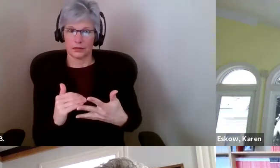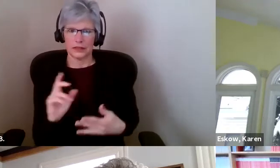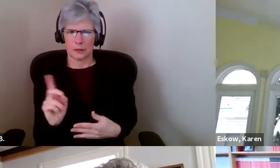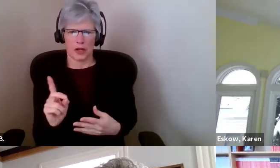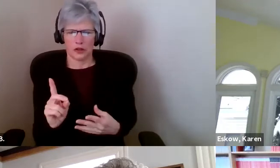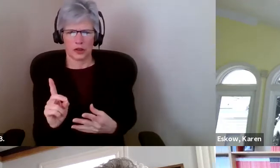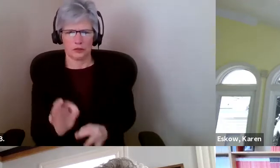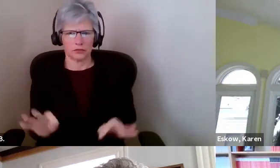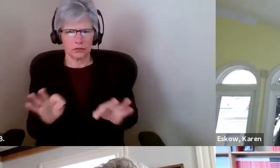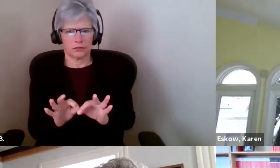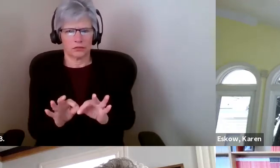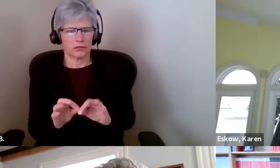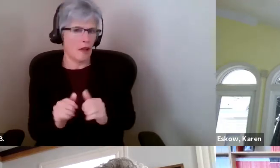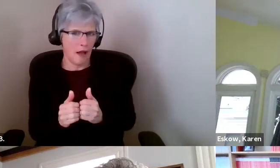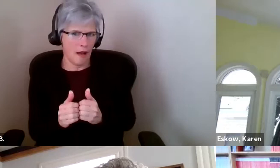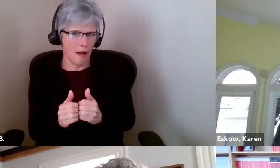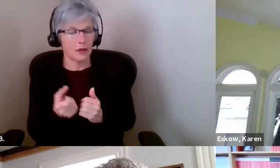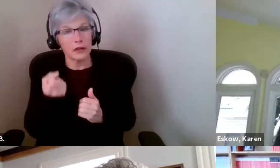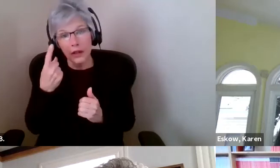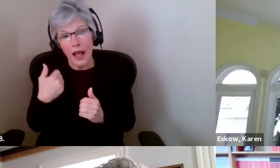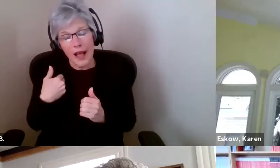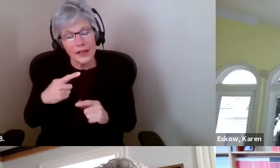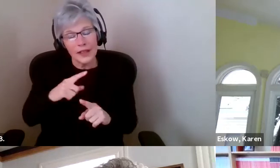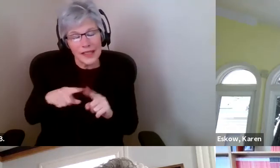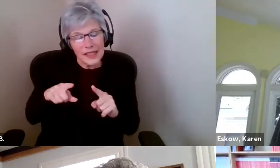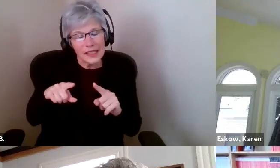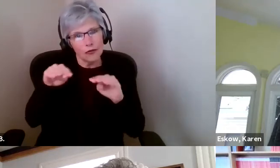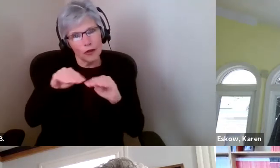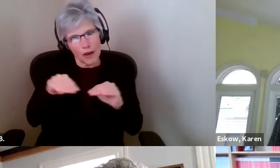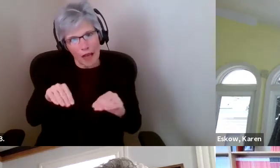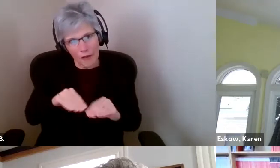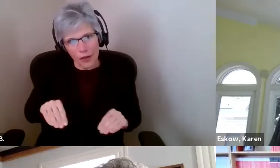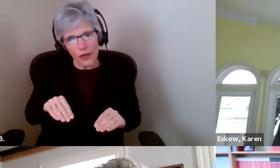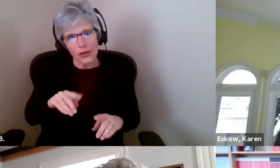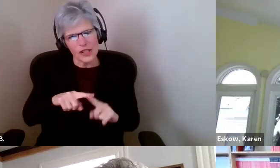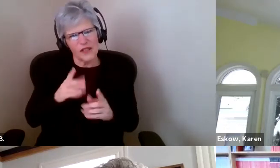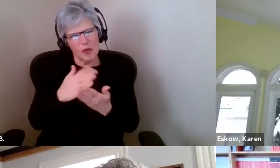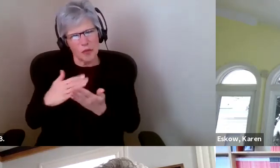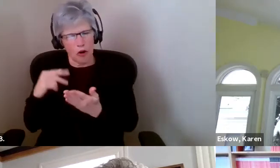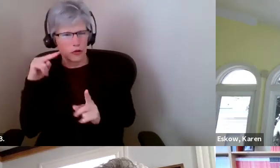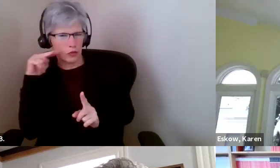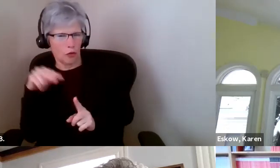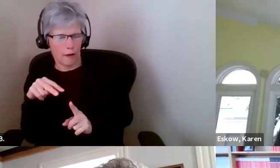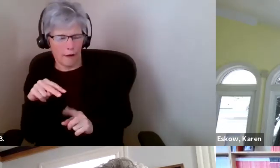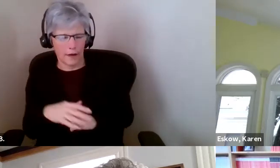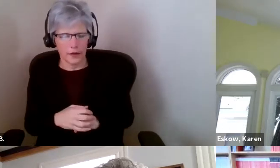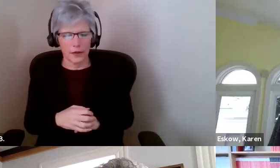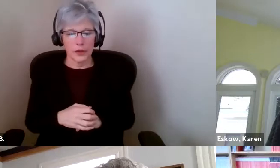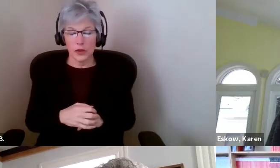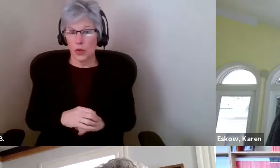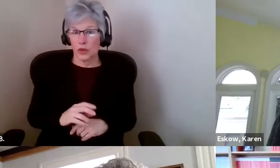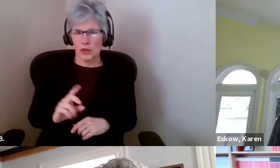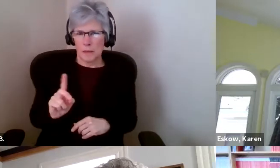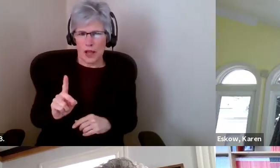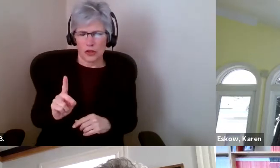But of course, there are different aspects, different levels, and different things to look at. So what is the relevance of democracy today?